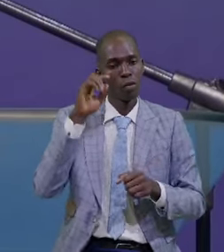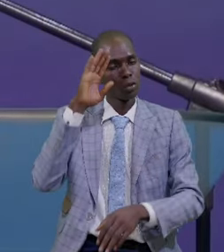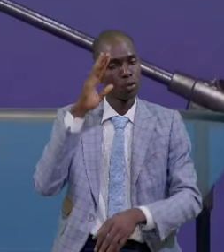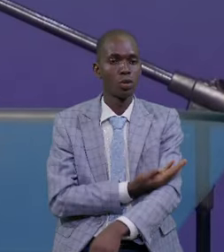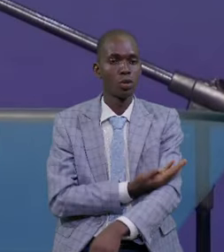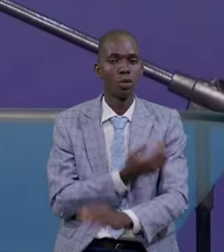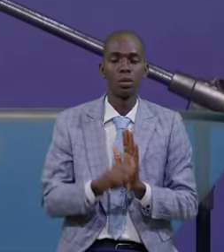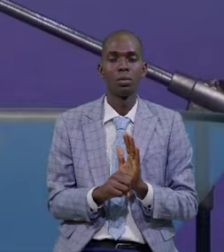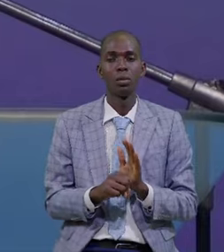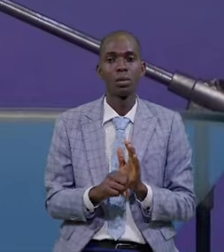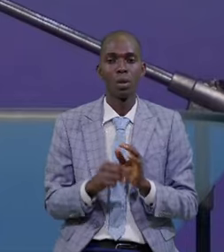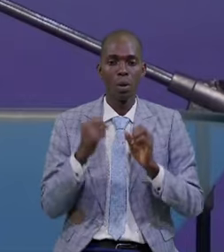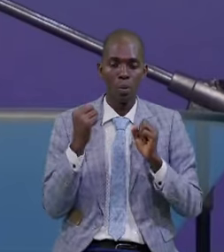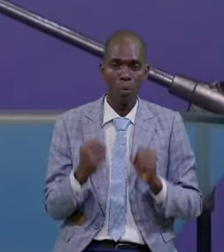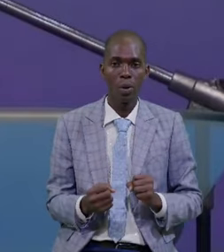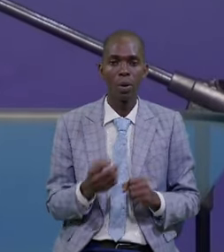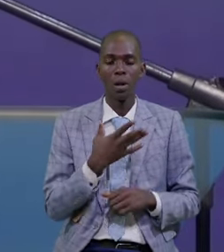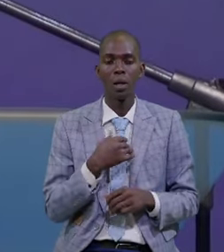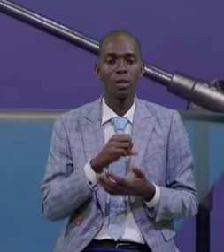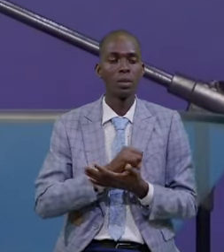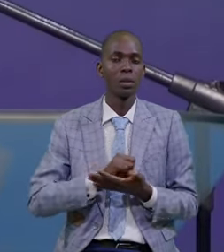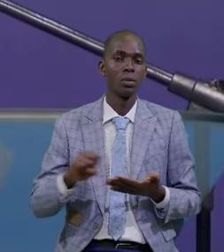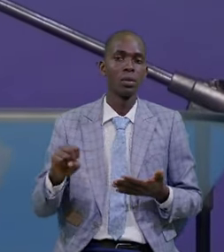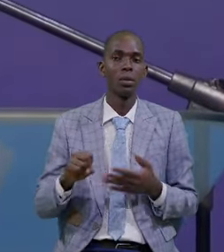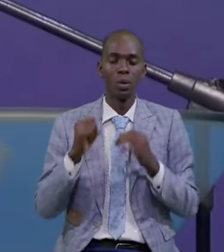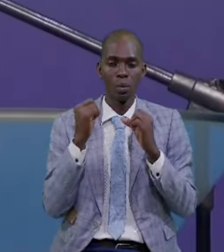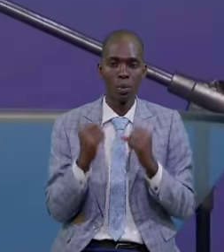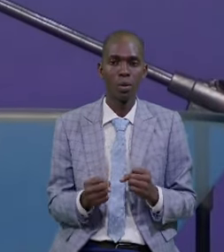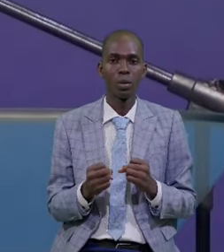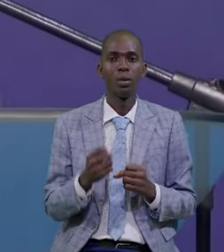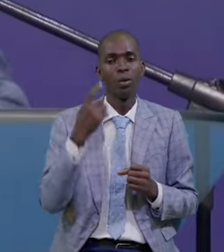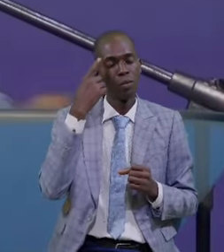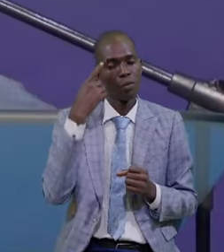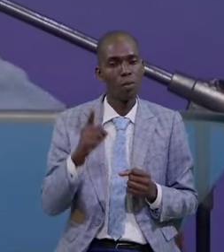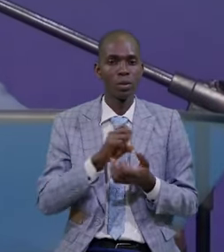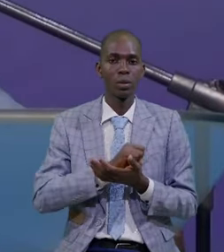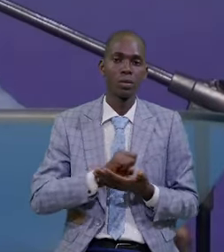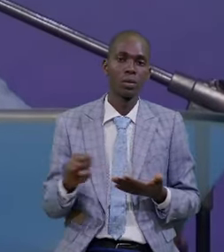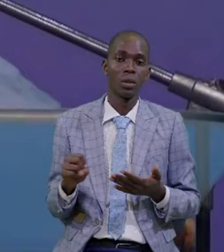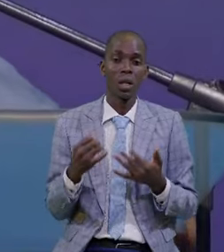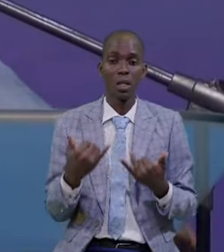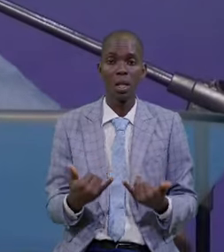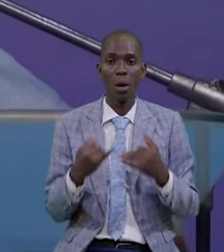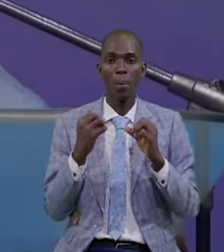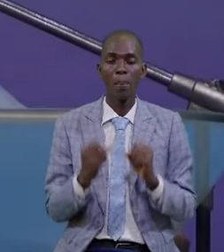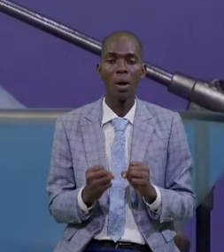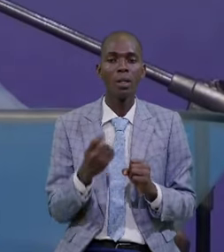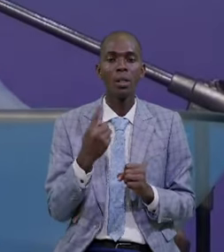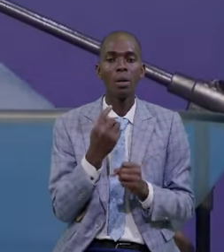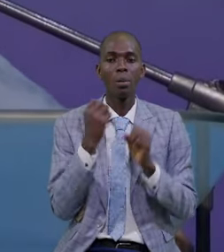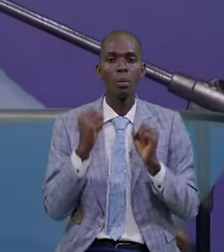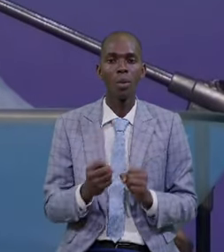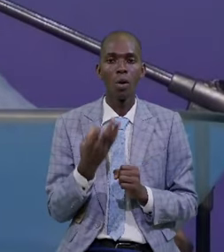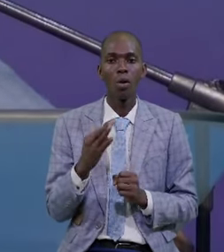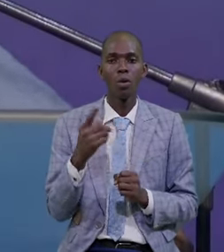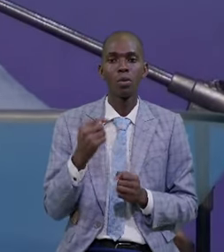Power at sanctification, power for sanctification. Now power, the power of the Holy Ghost,